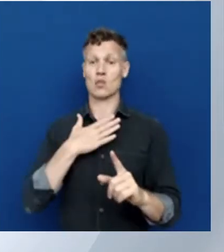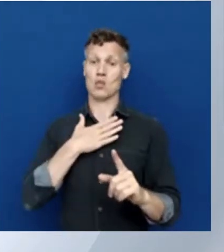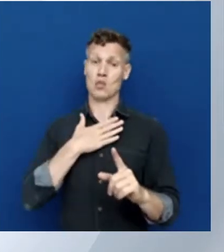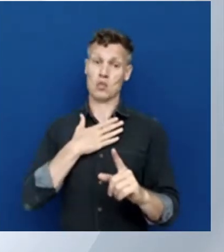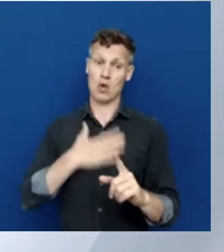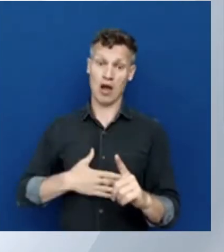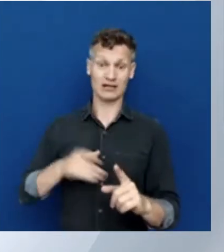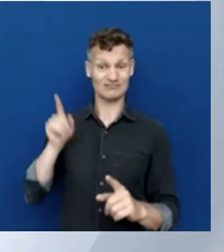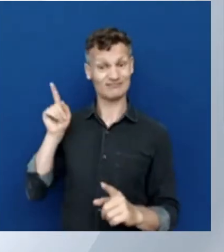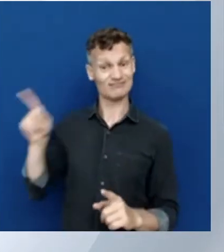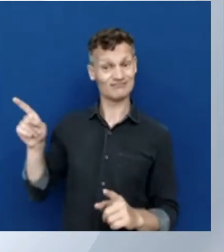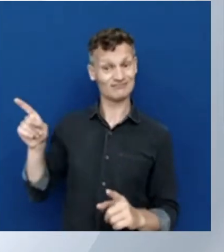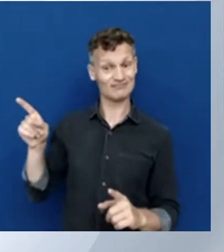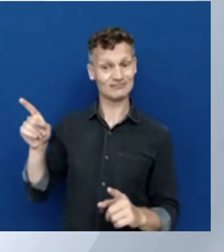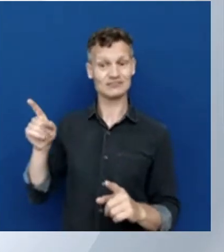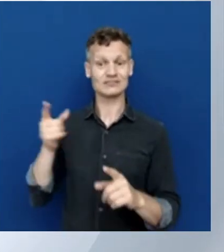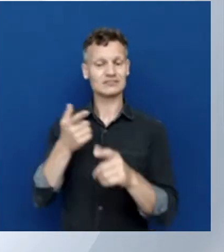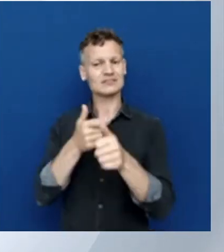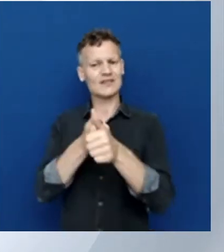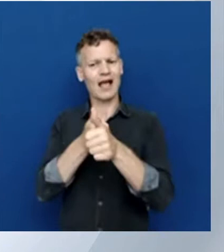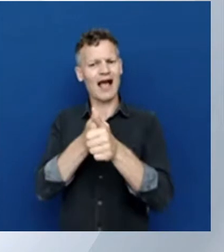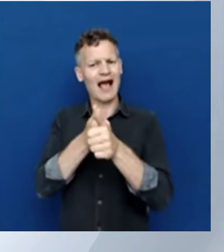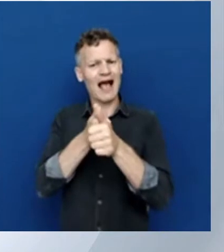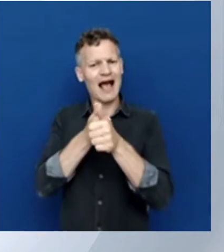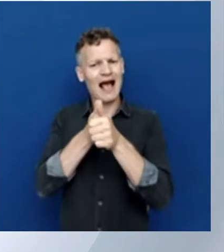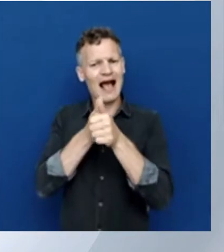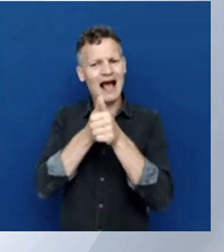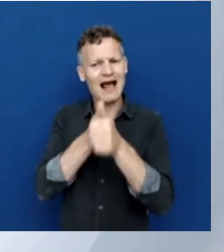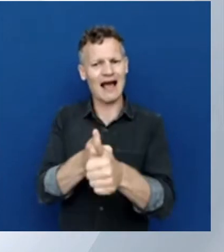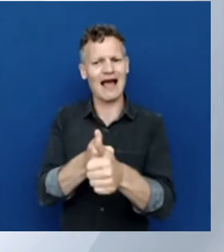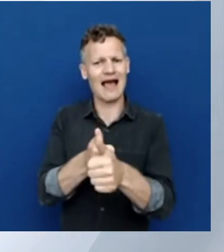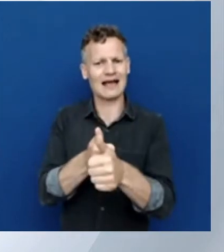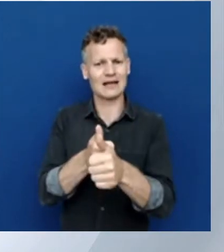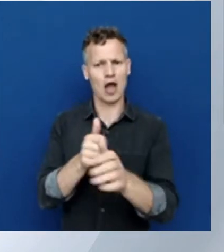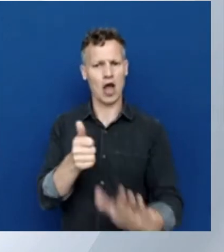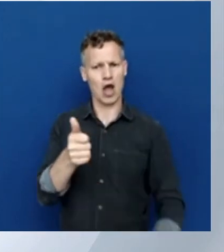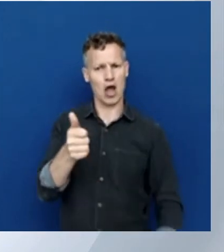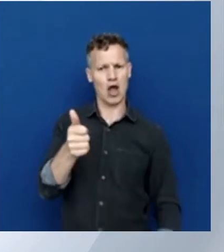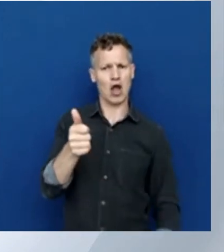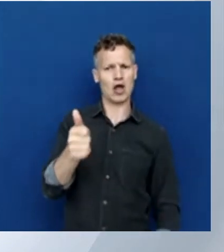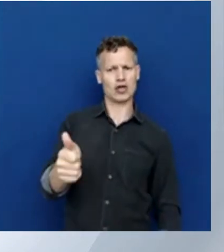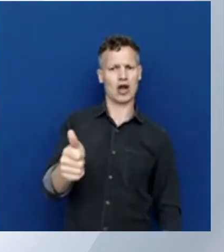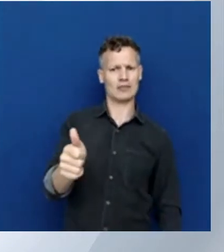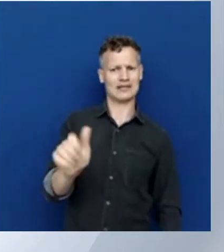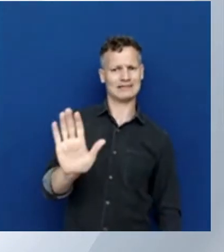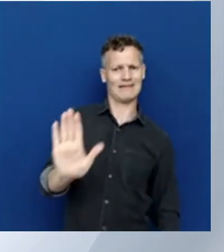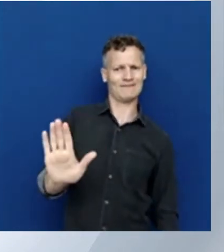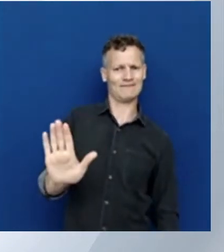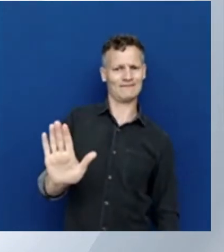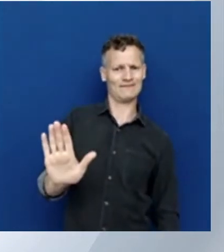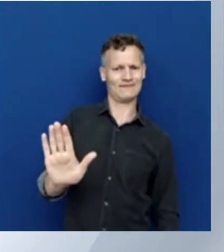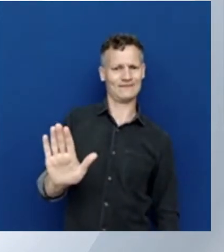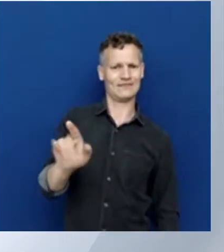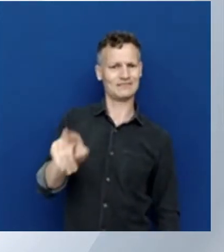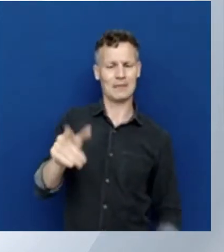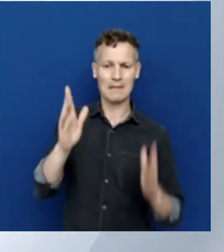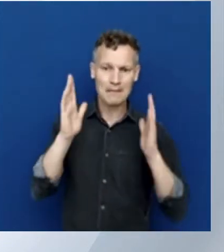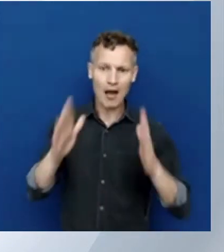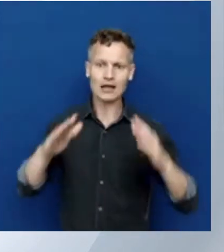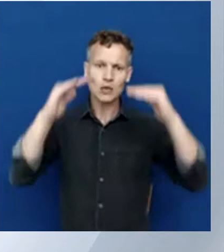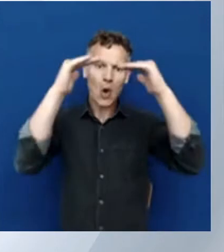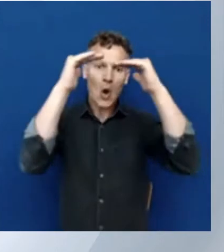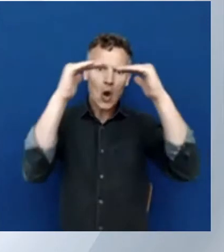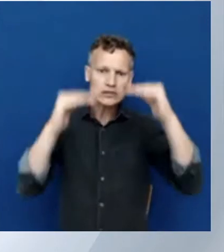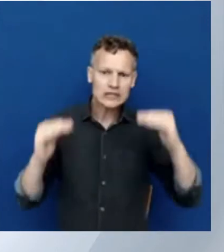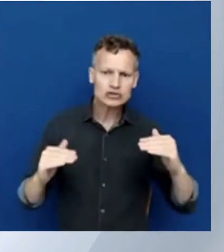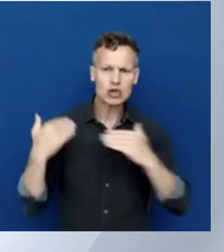need to align our organization's roles, teams, cadence, and architecture with our plan and practices. It's easier said than done. And it's